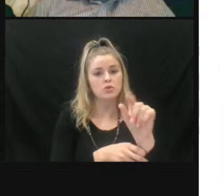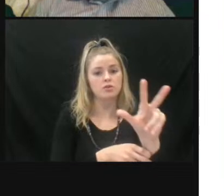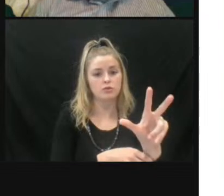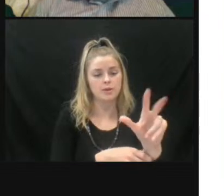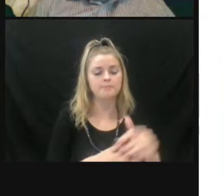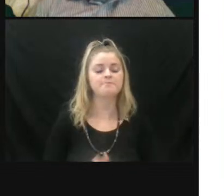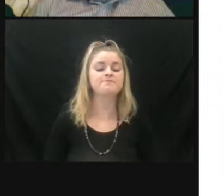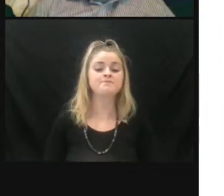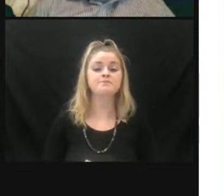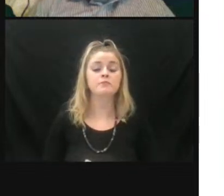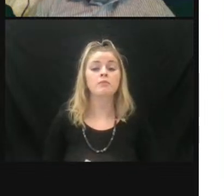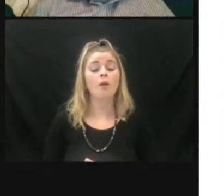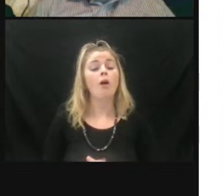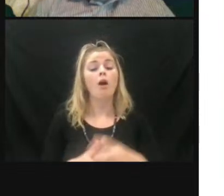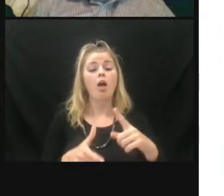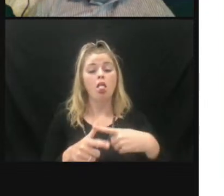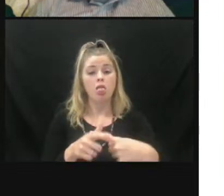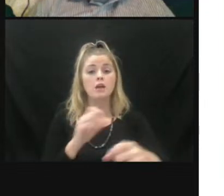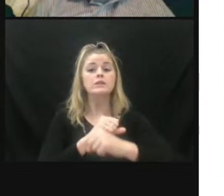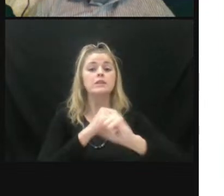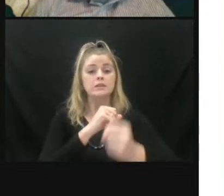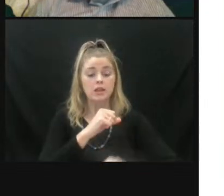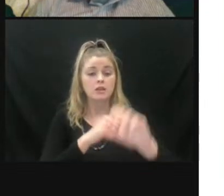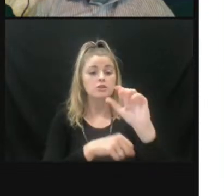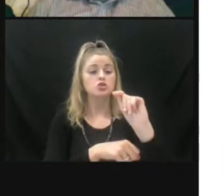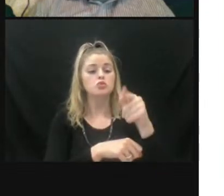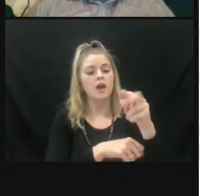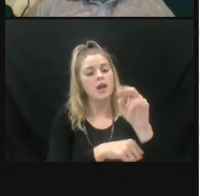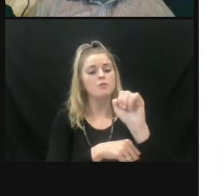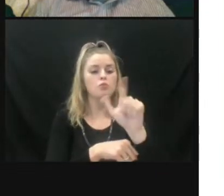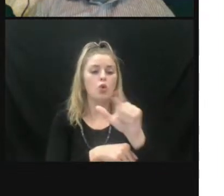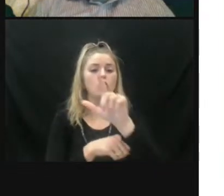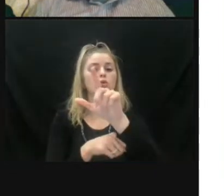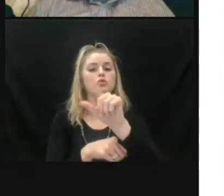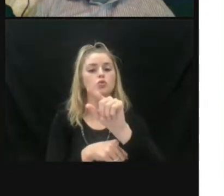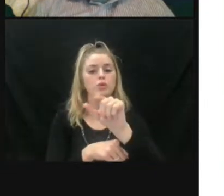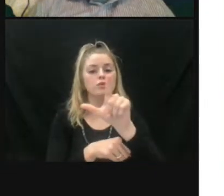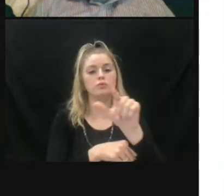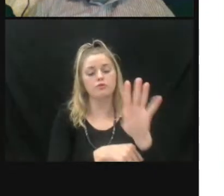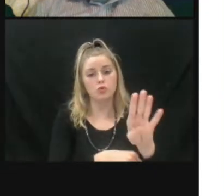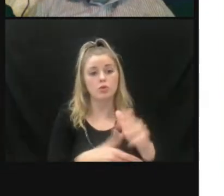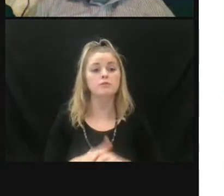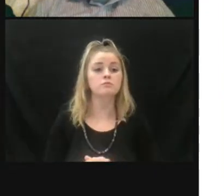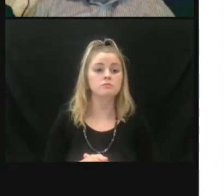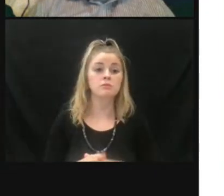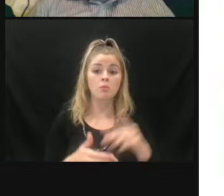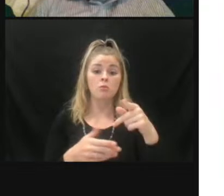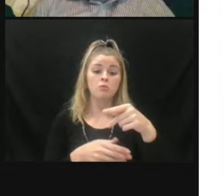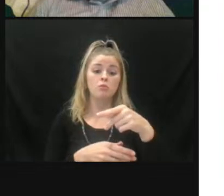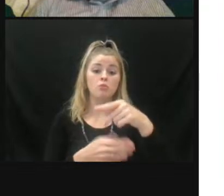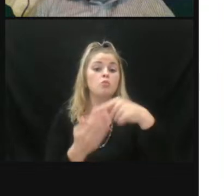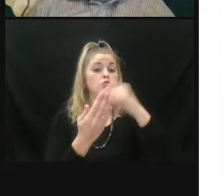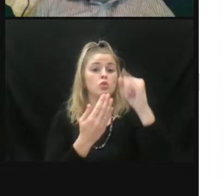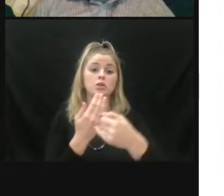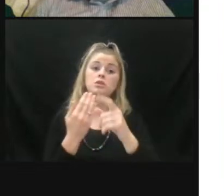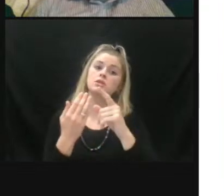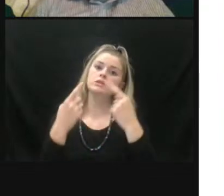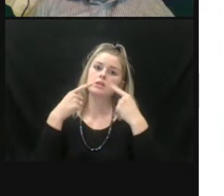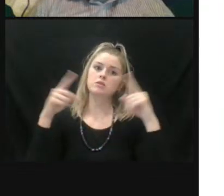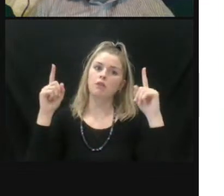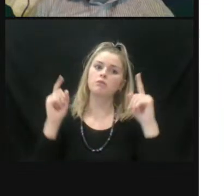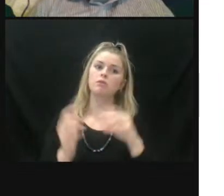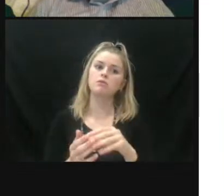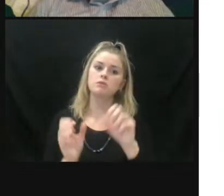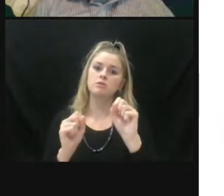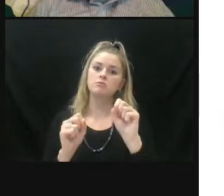But eventually was extended to mid-April of 2024. This project was an immense success, and we were able to record at least